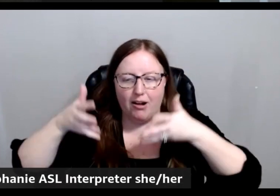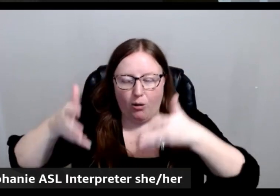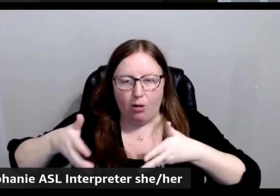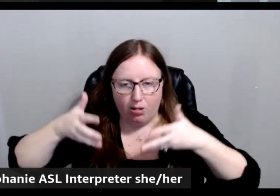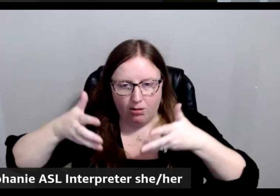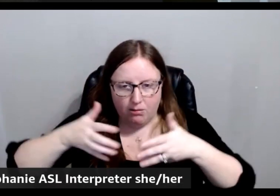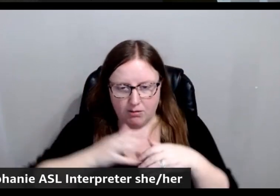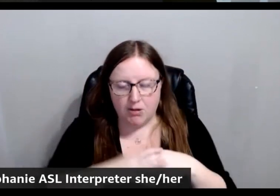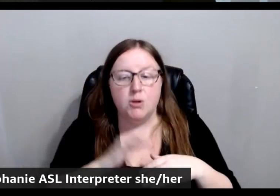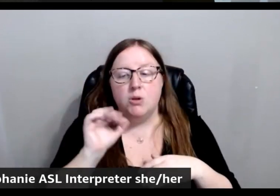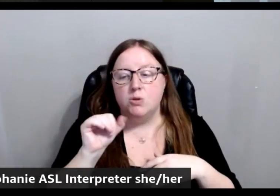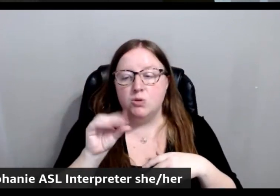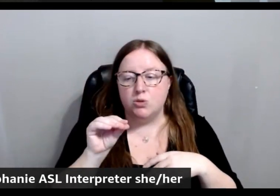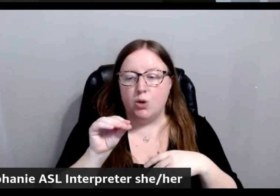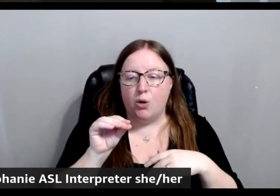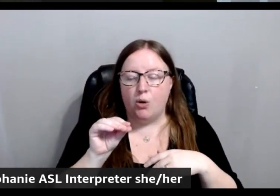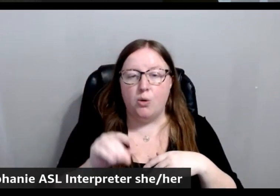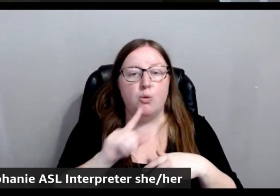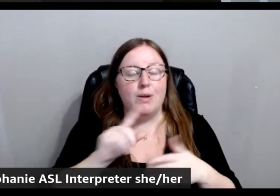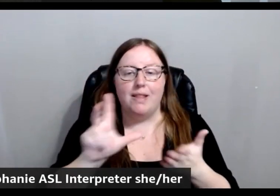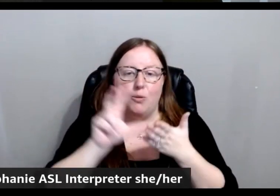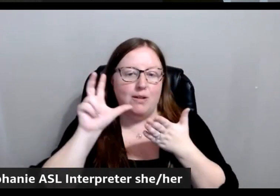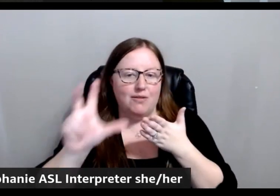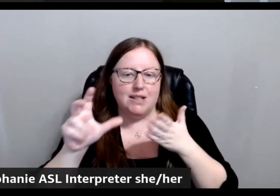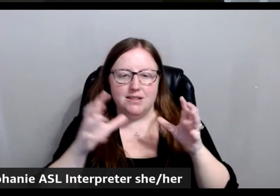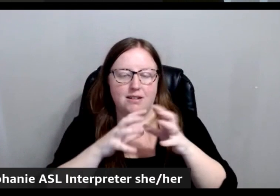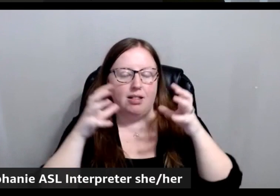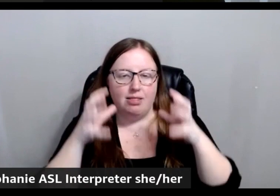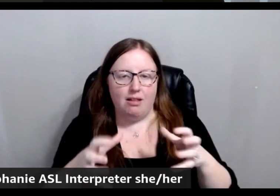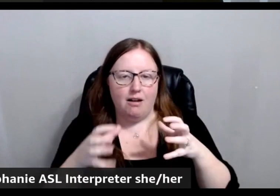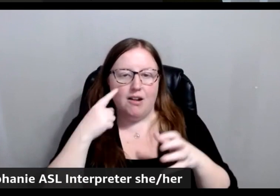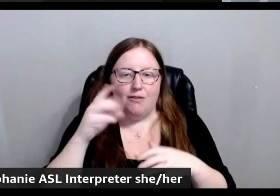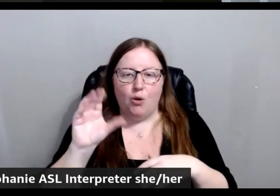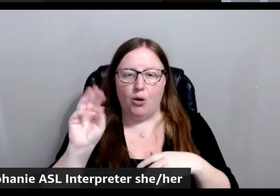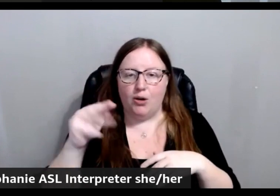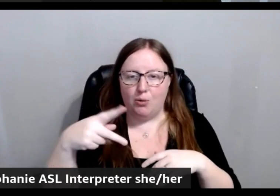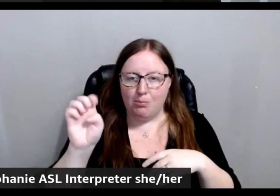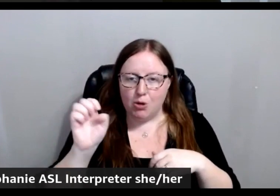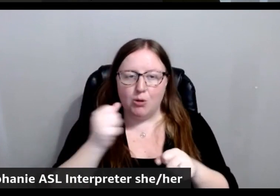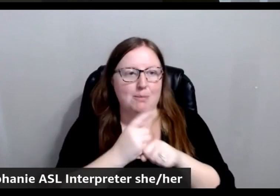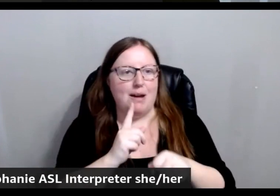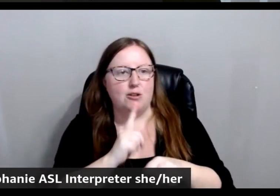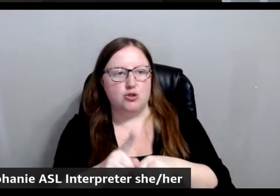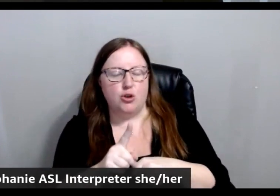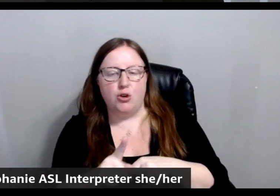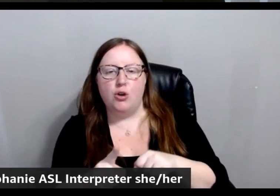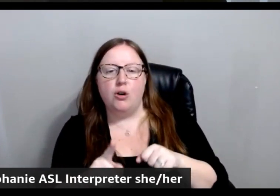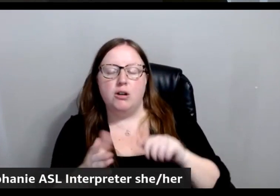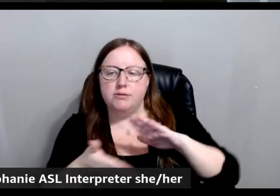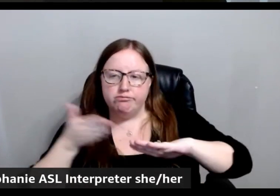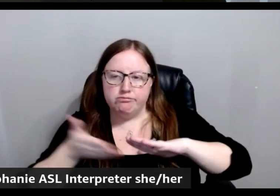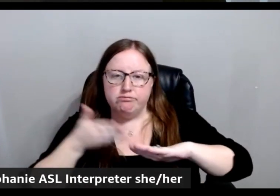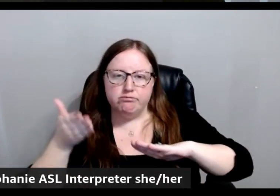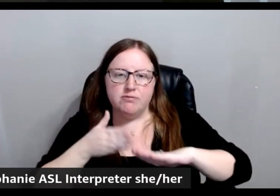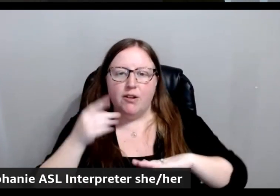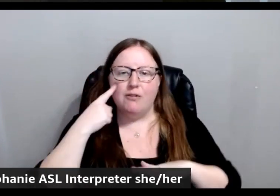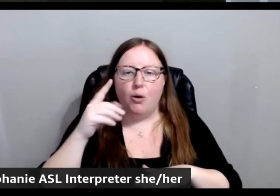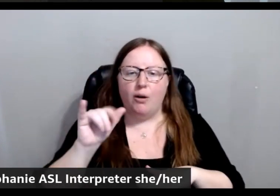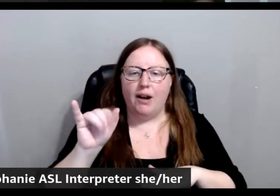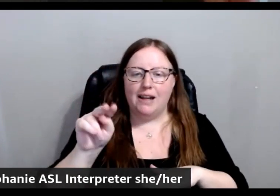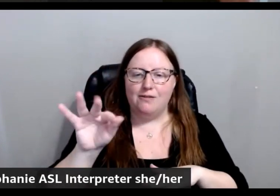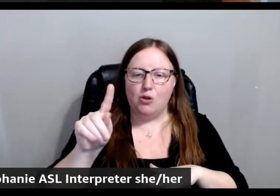come. So we invested really a lot in the compute, just making sure it's very beefy compared to Inferentia 1, the